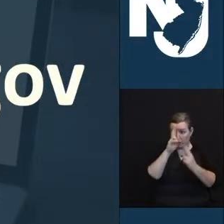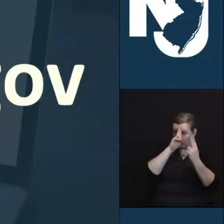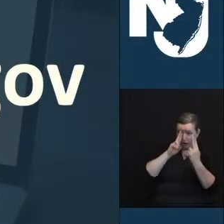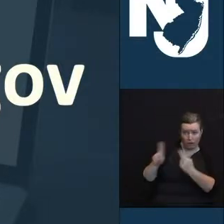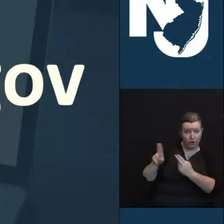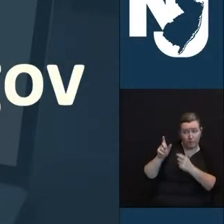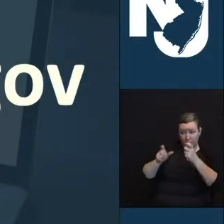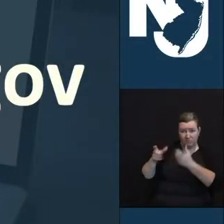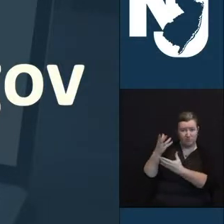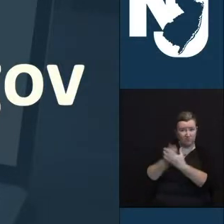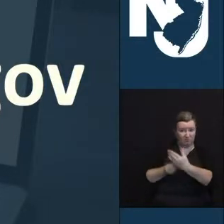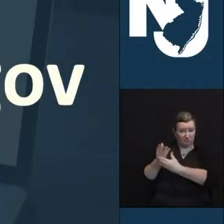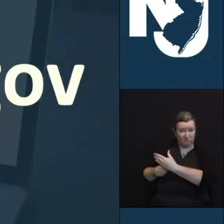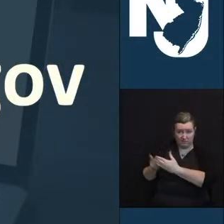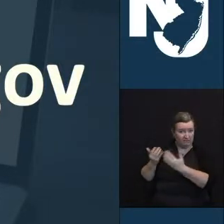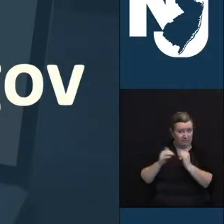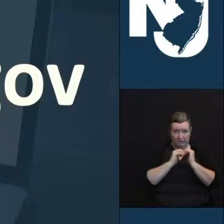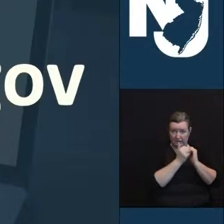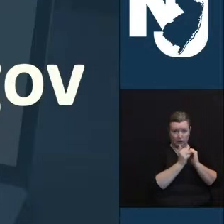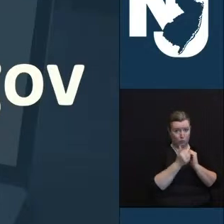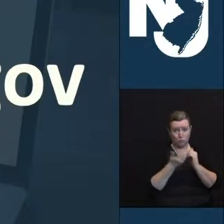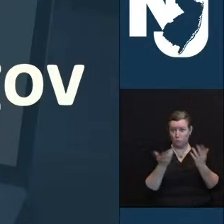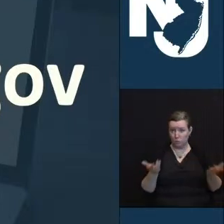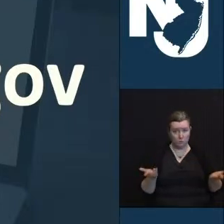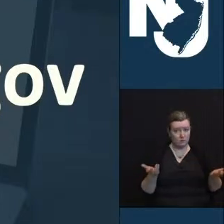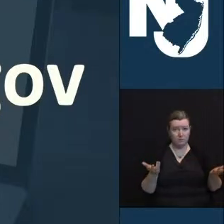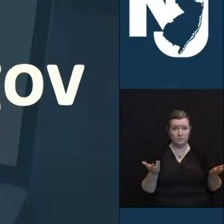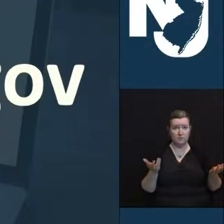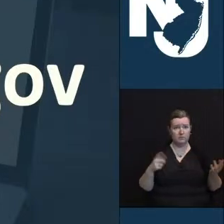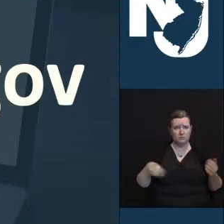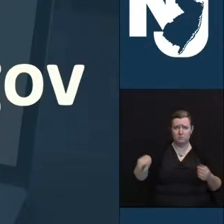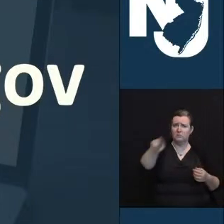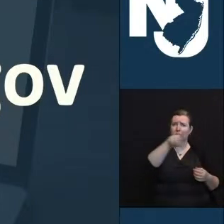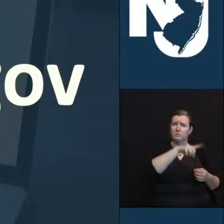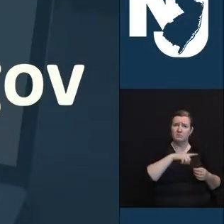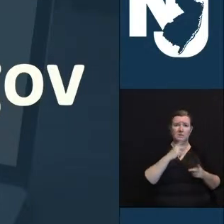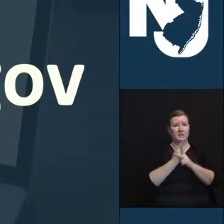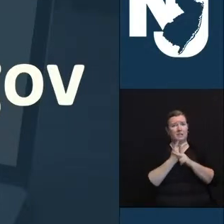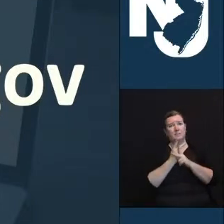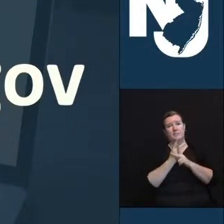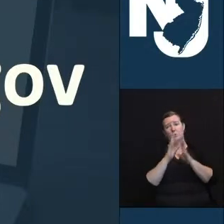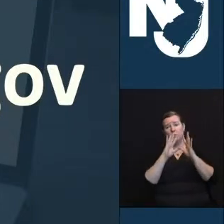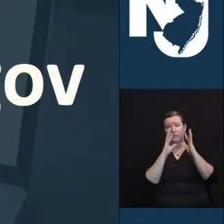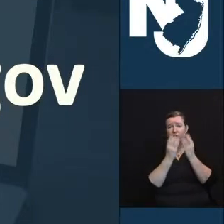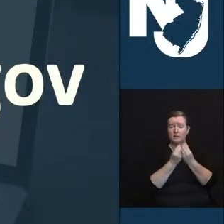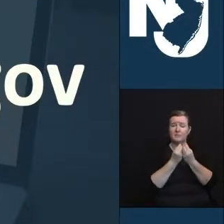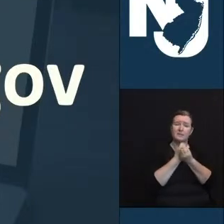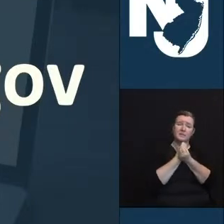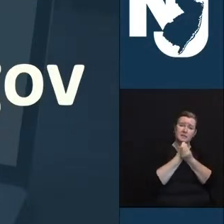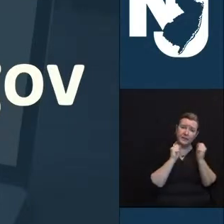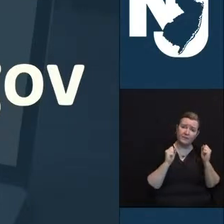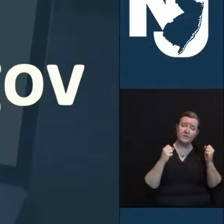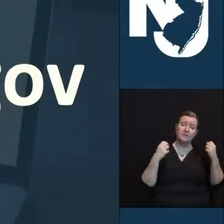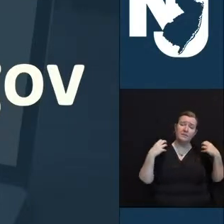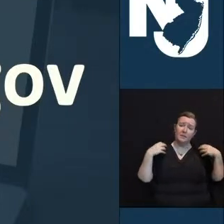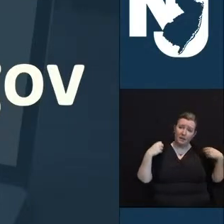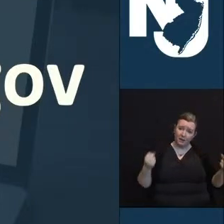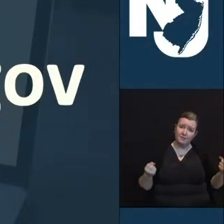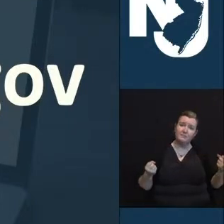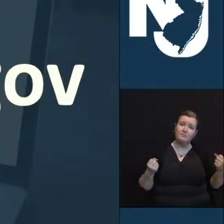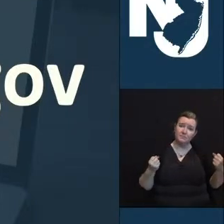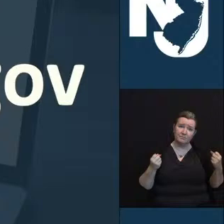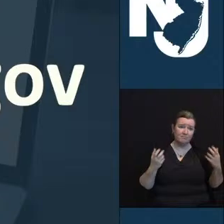by doing everything possible to keep our families and our communities safe and healthy. Let's work